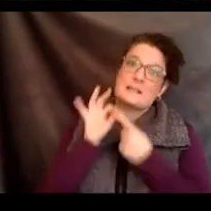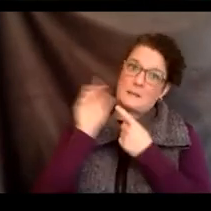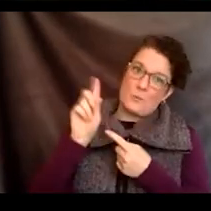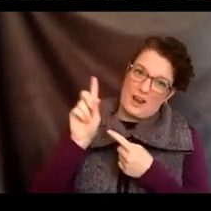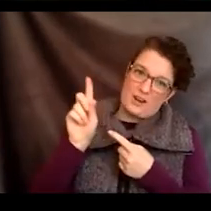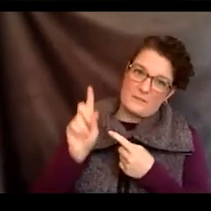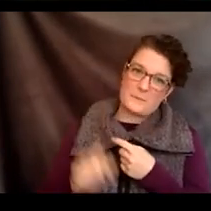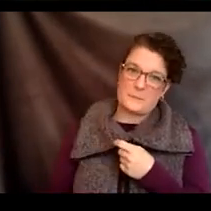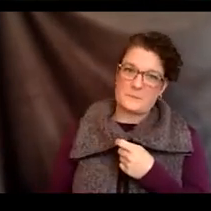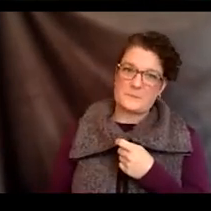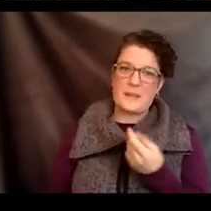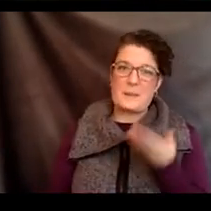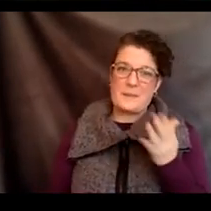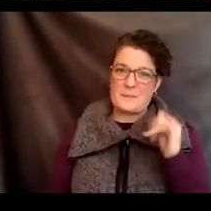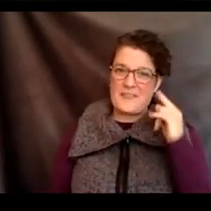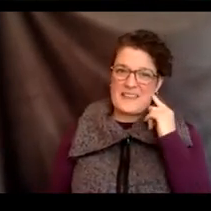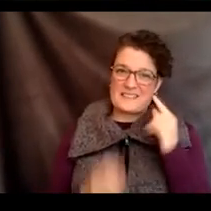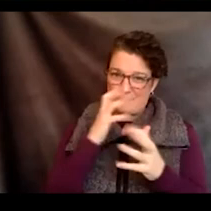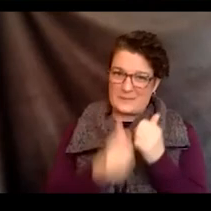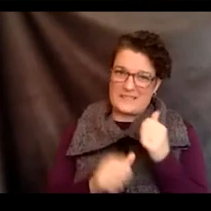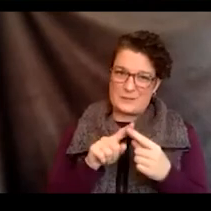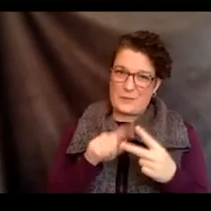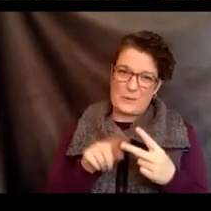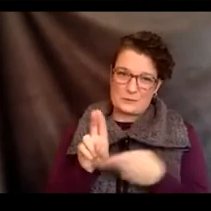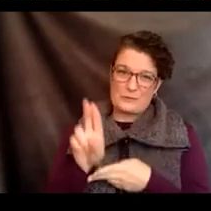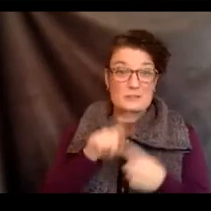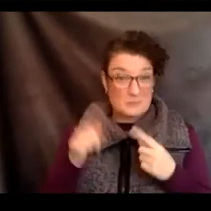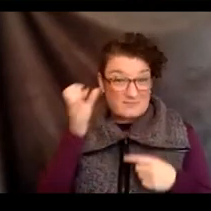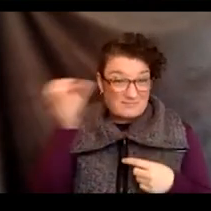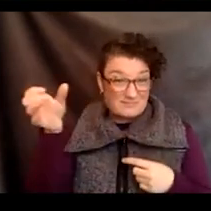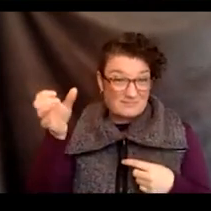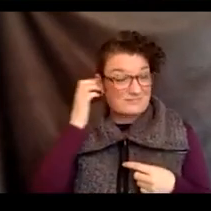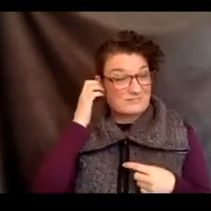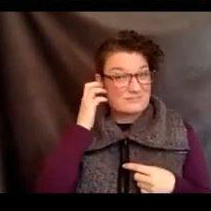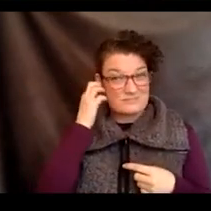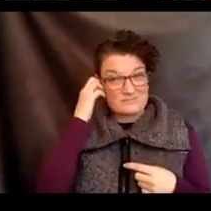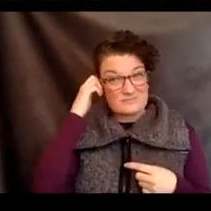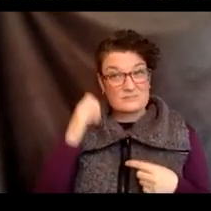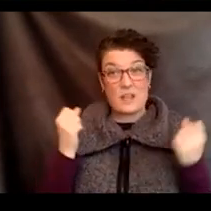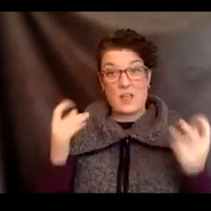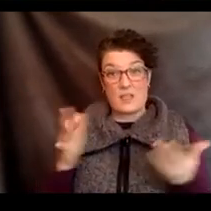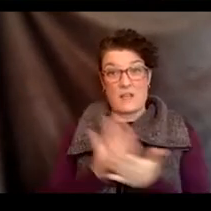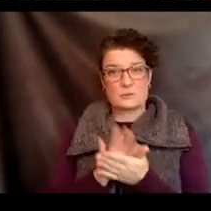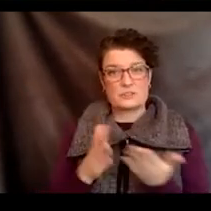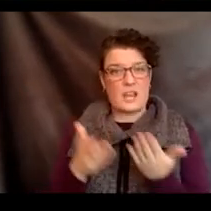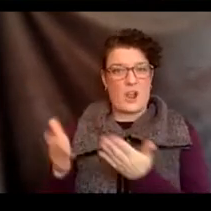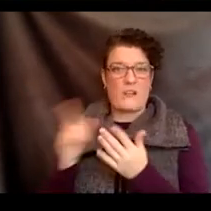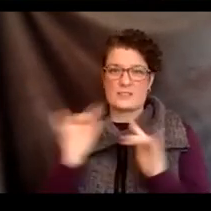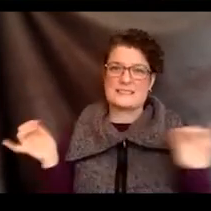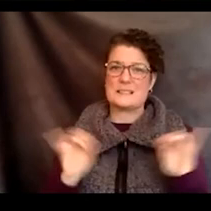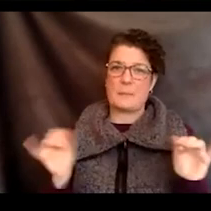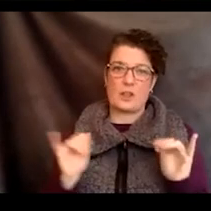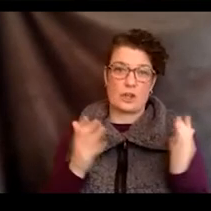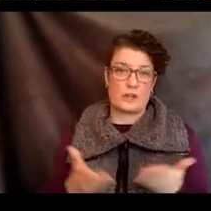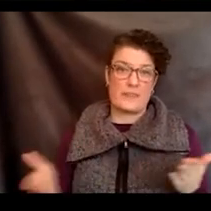Okay, that may have sounded a little bit mean to both universities, but you sort of get what I'm saying. Like, a lot of schools can offer very similar things.